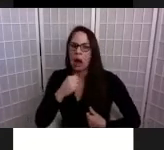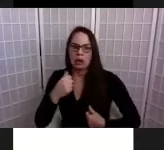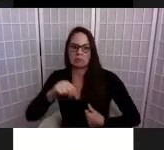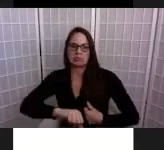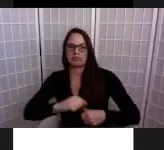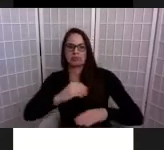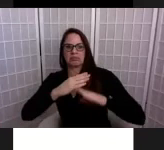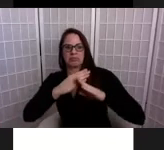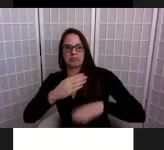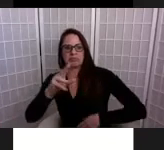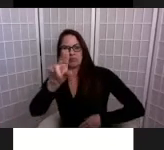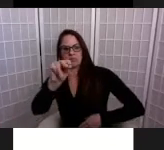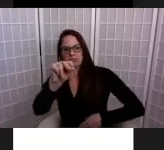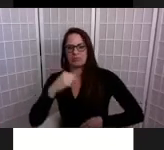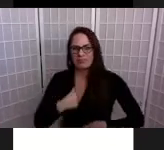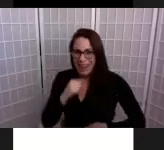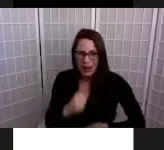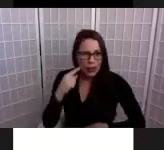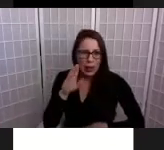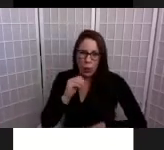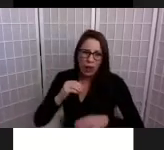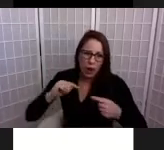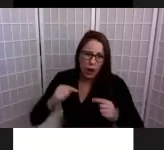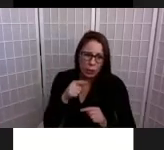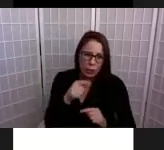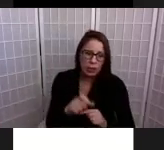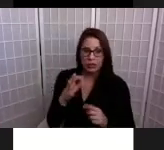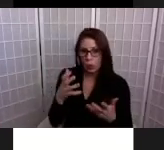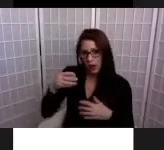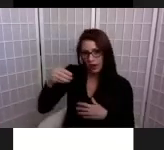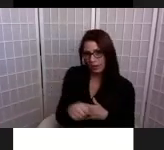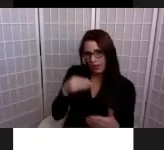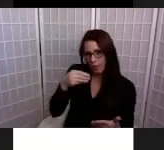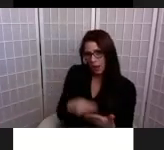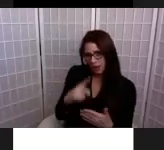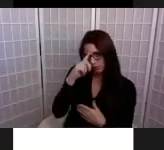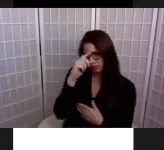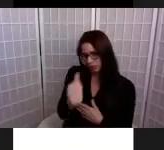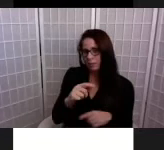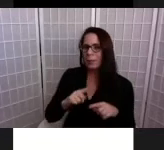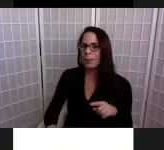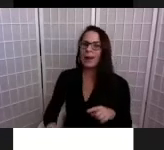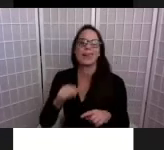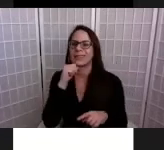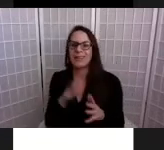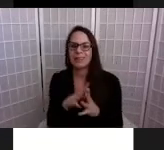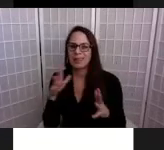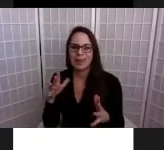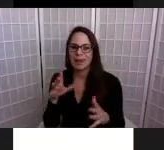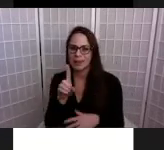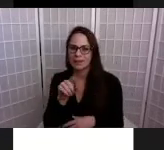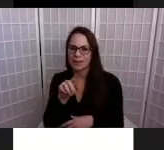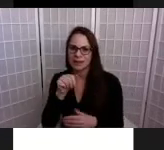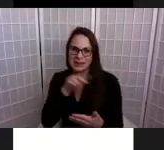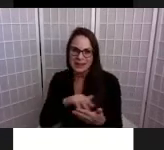It's a matter of whether you want to spend the money and give it a try. But there's not a lot of data that show that these make a big difference,